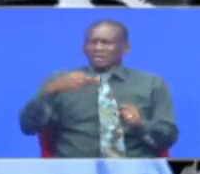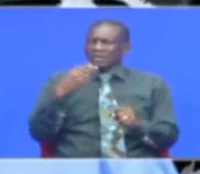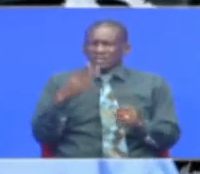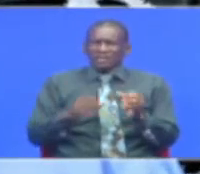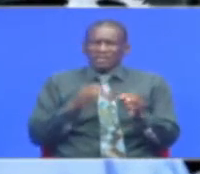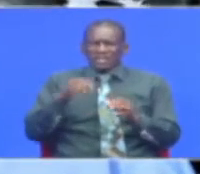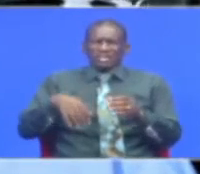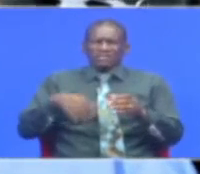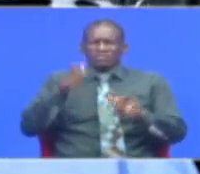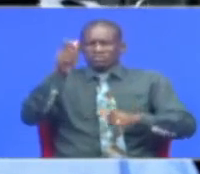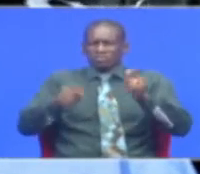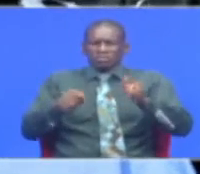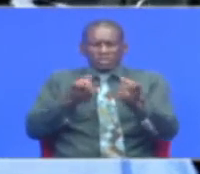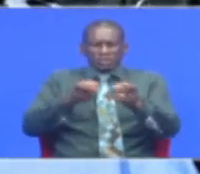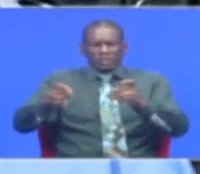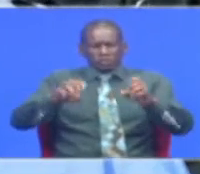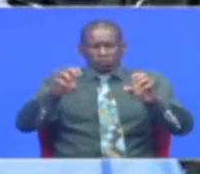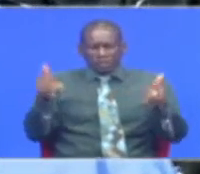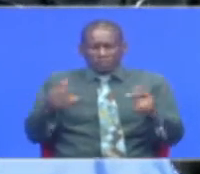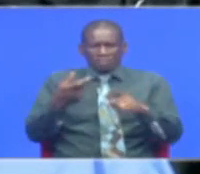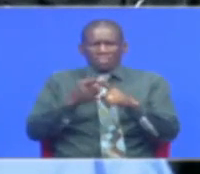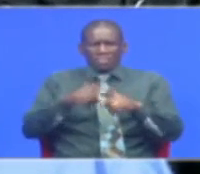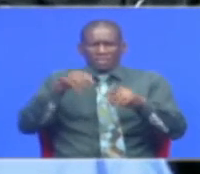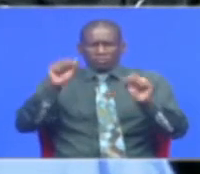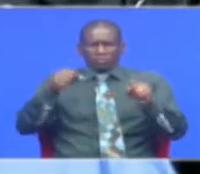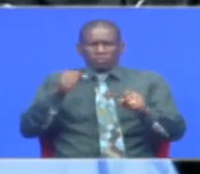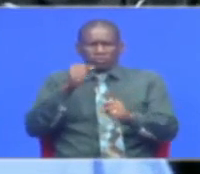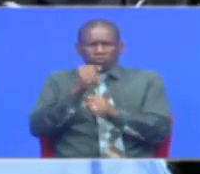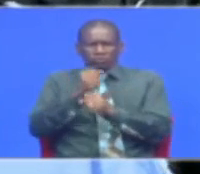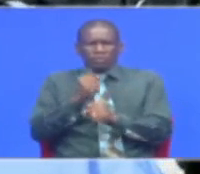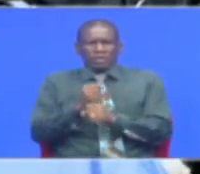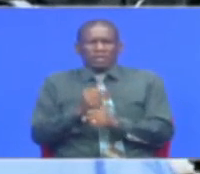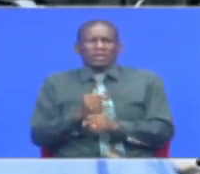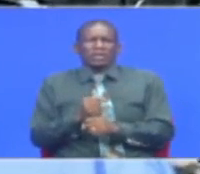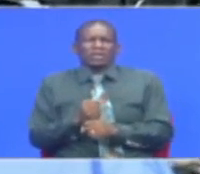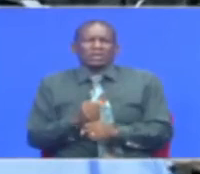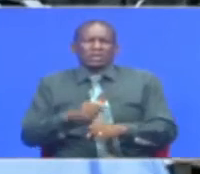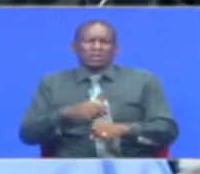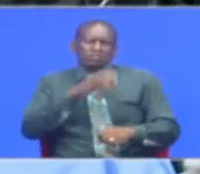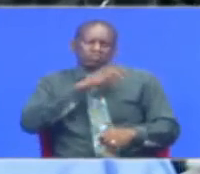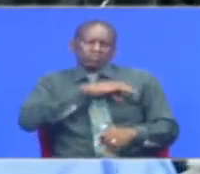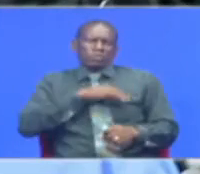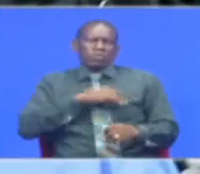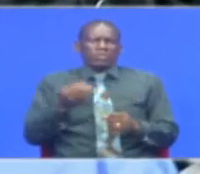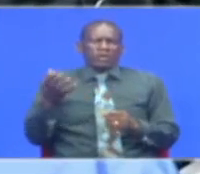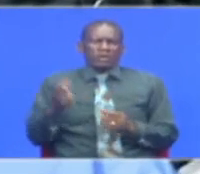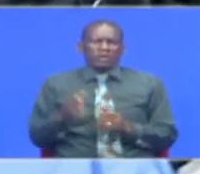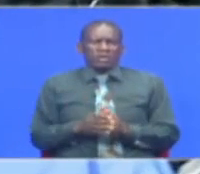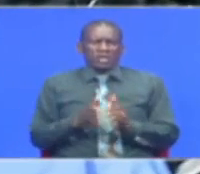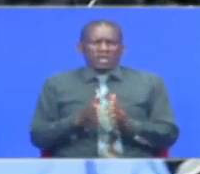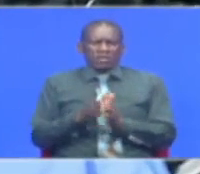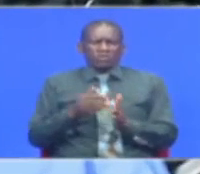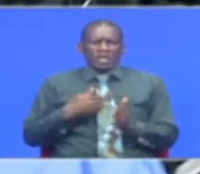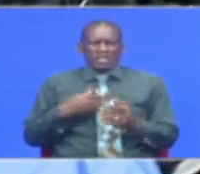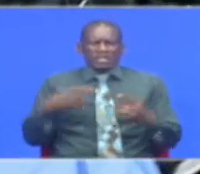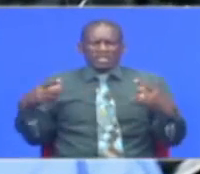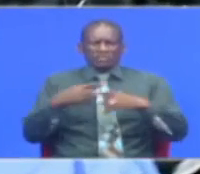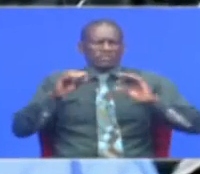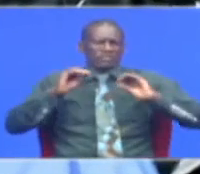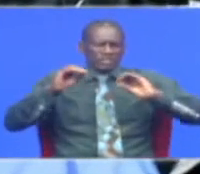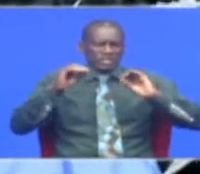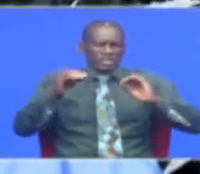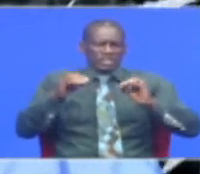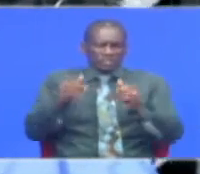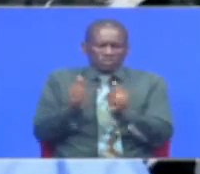dairy farm can be managed properly, then they can go and make good farming outside there. We have been having several trainings on the